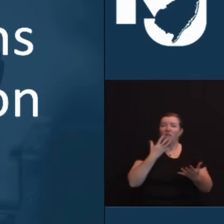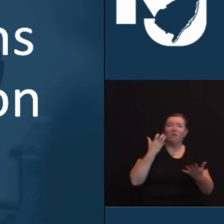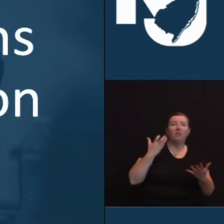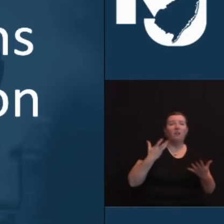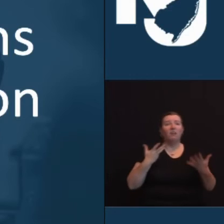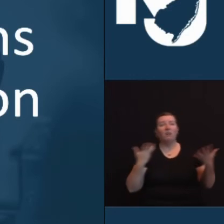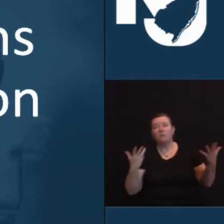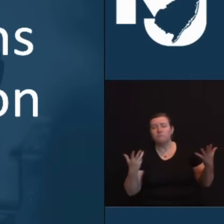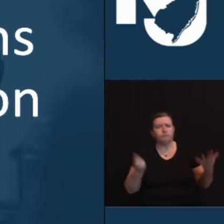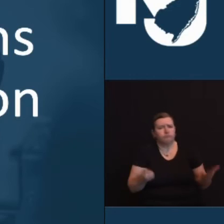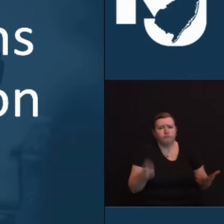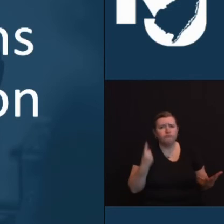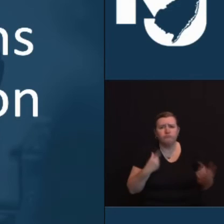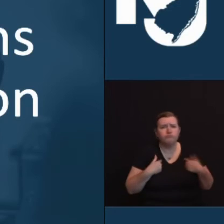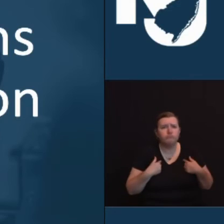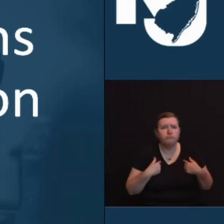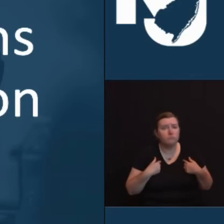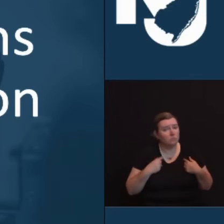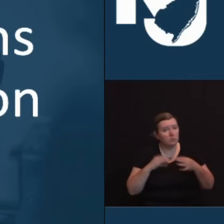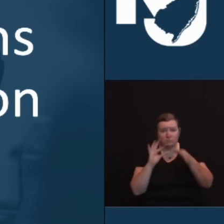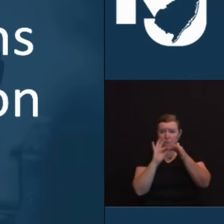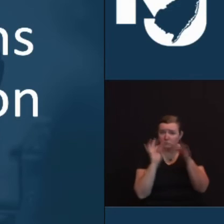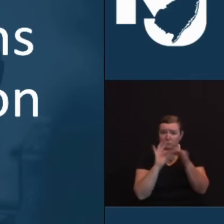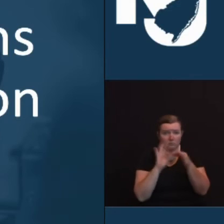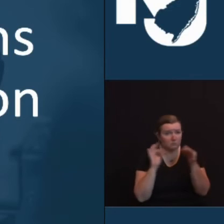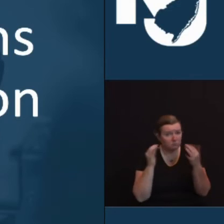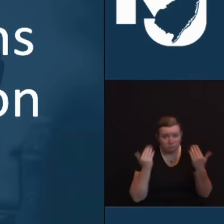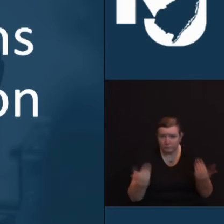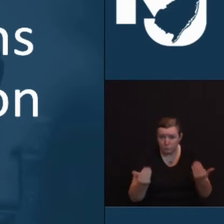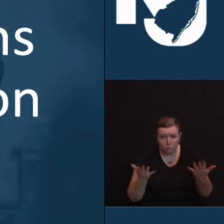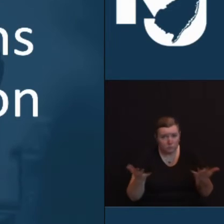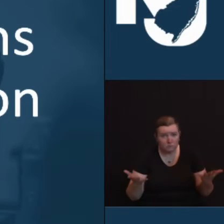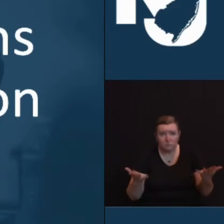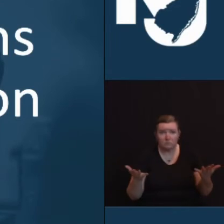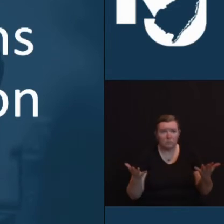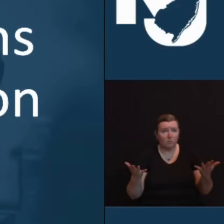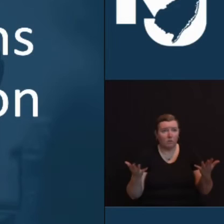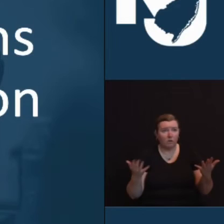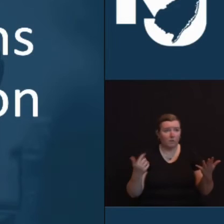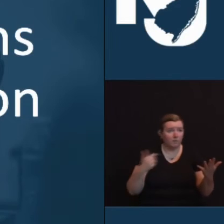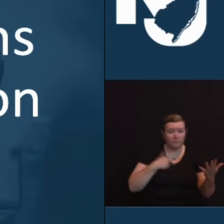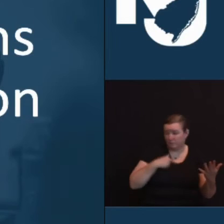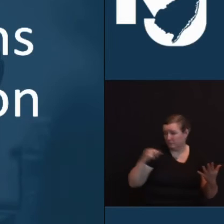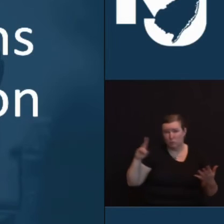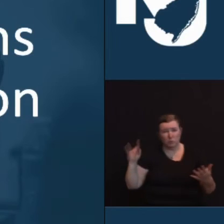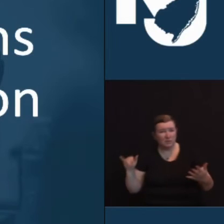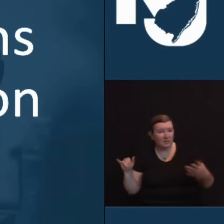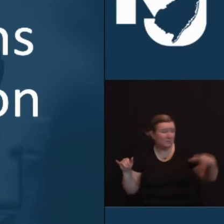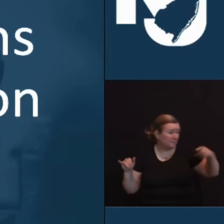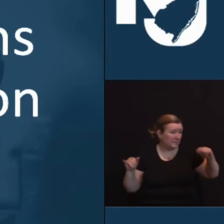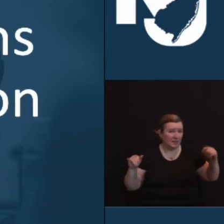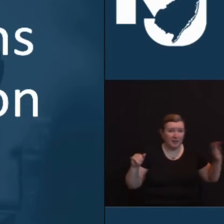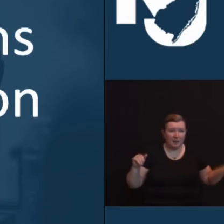have been saying, Judy and I in particular, with a good helping from Pat and Tina and others, we've